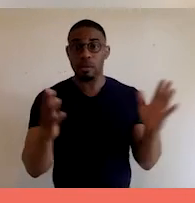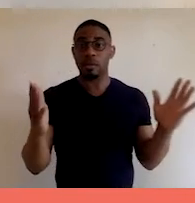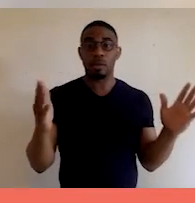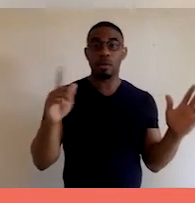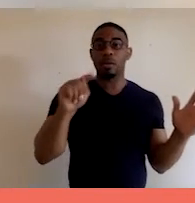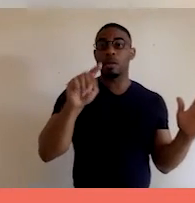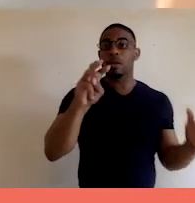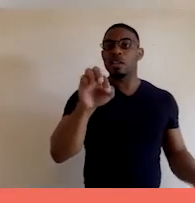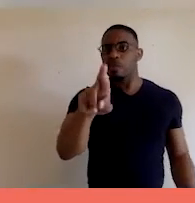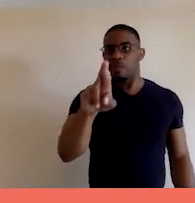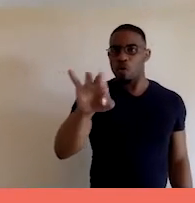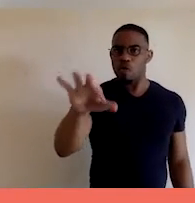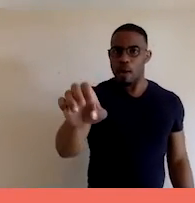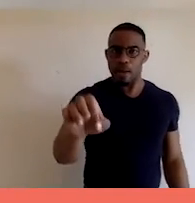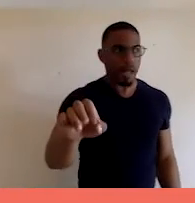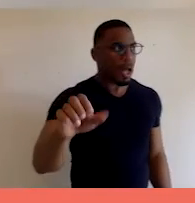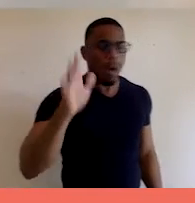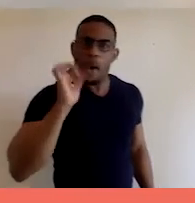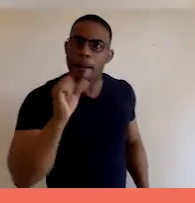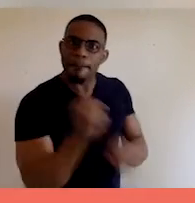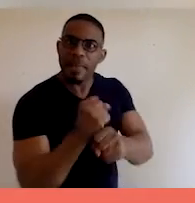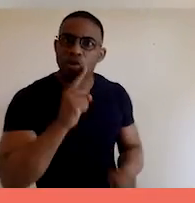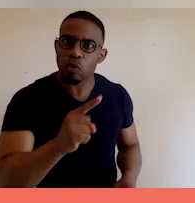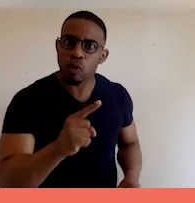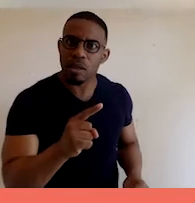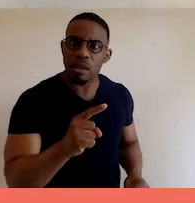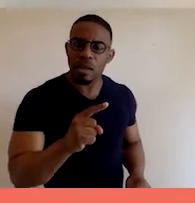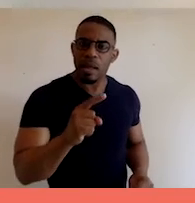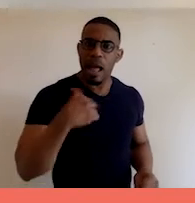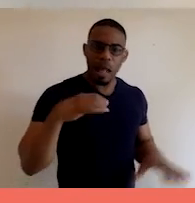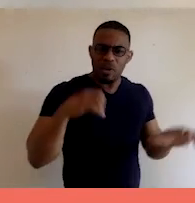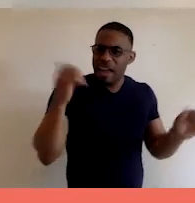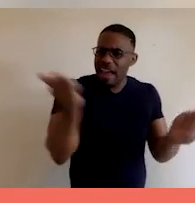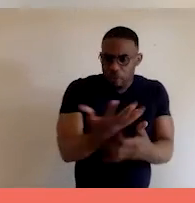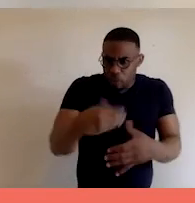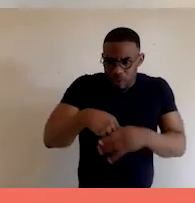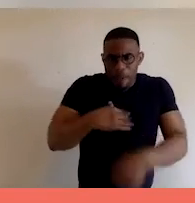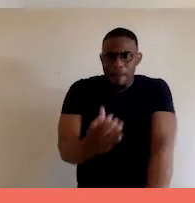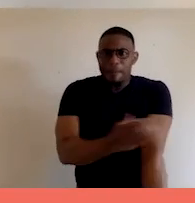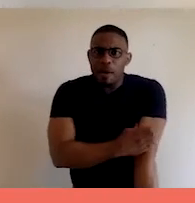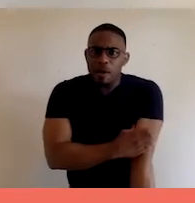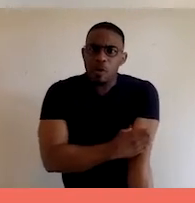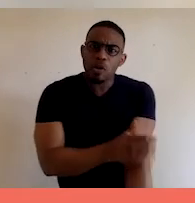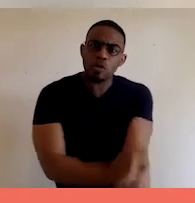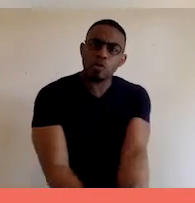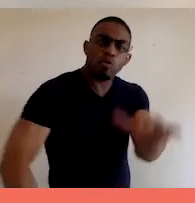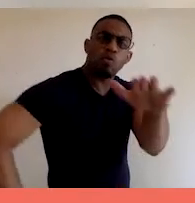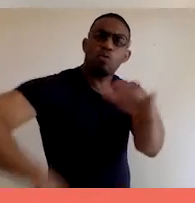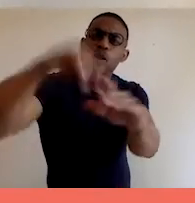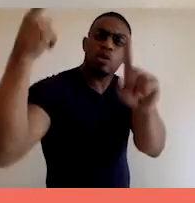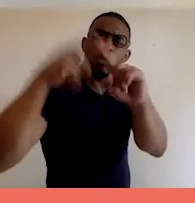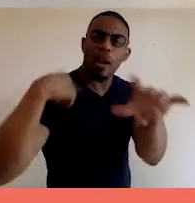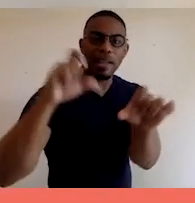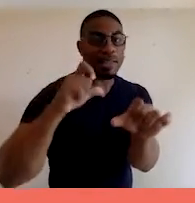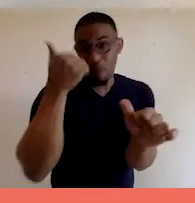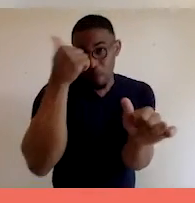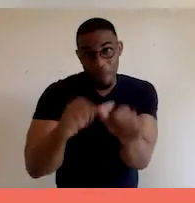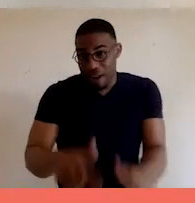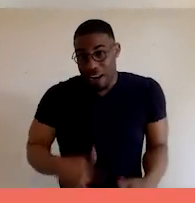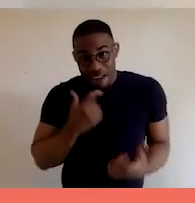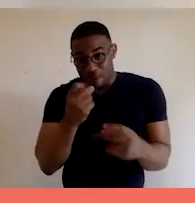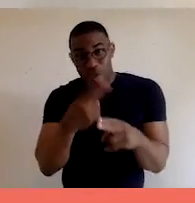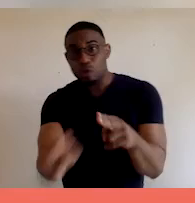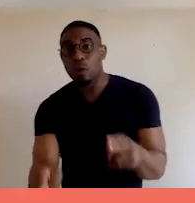Tamir Rice. And am I going to make sure that I do everything within my power to reach where I need to reach? Remember, life is